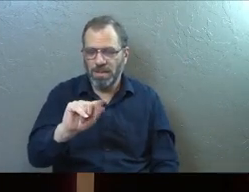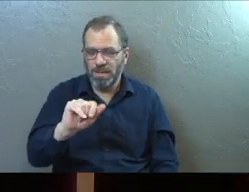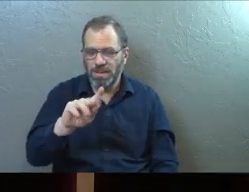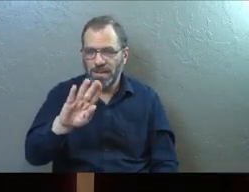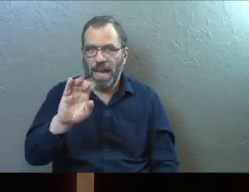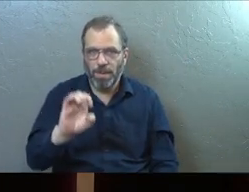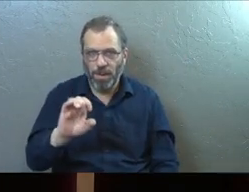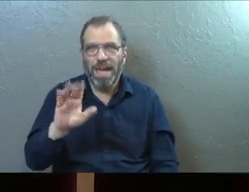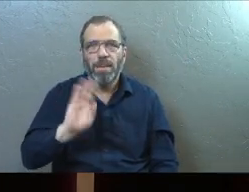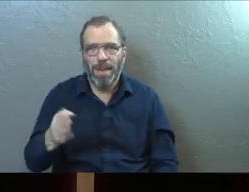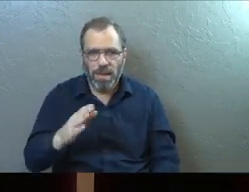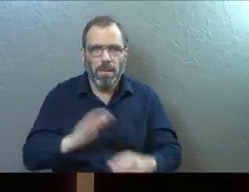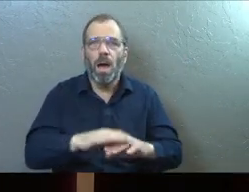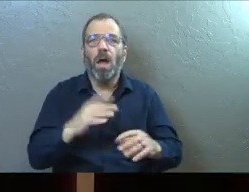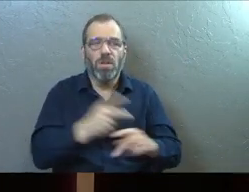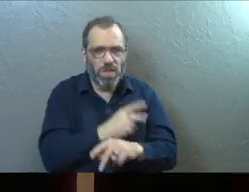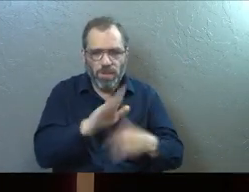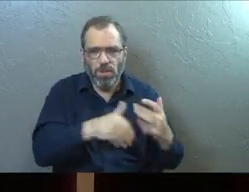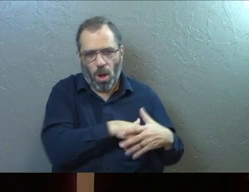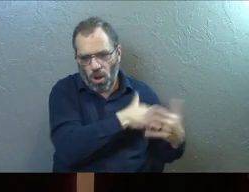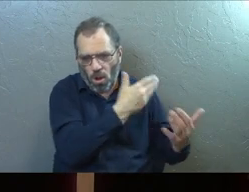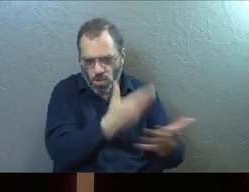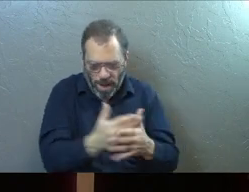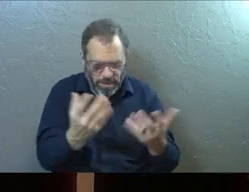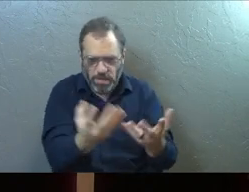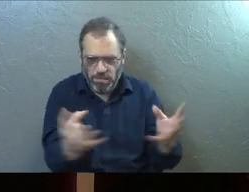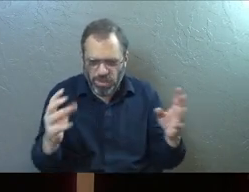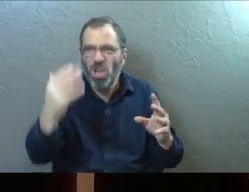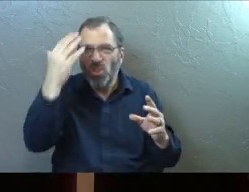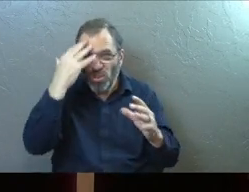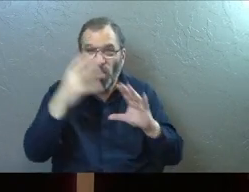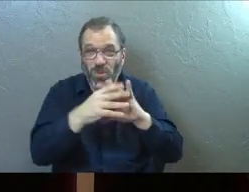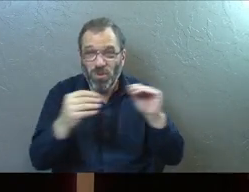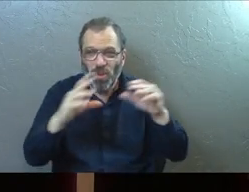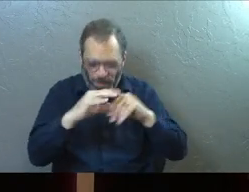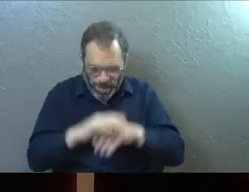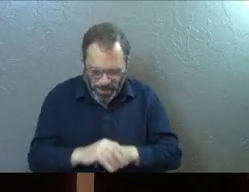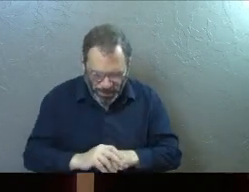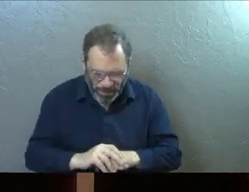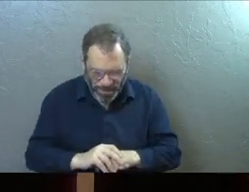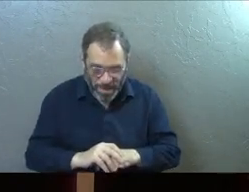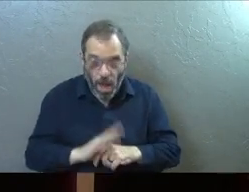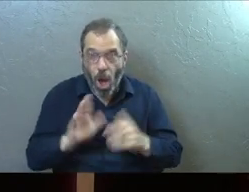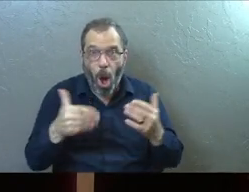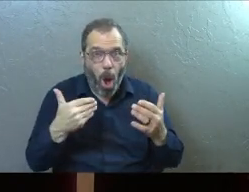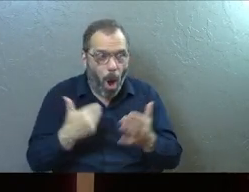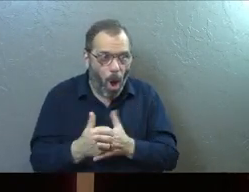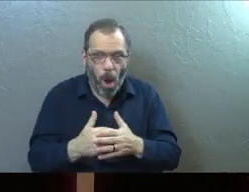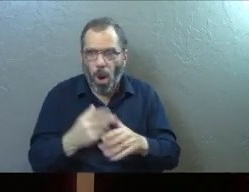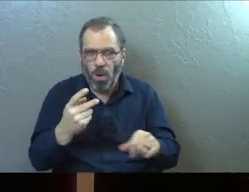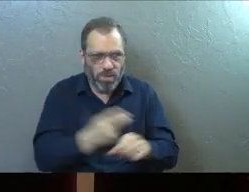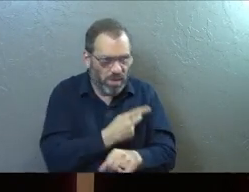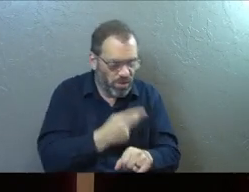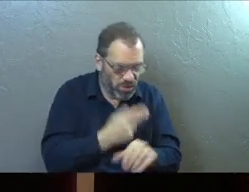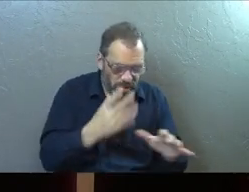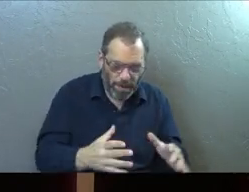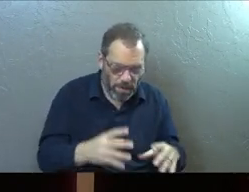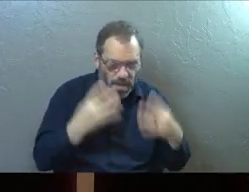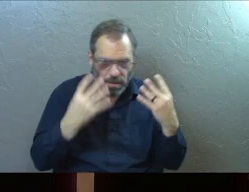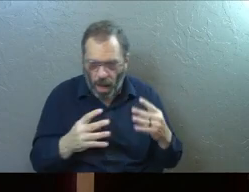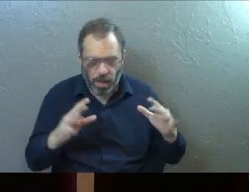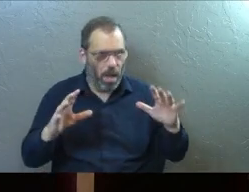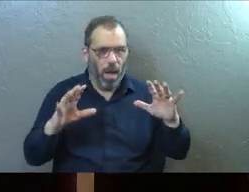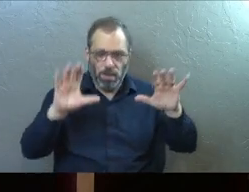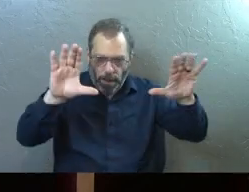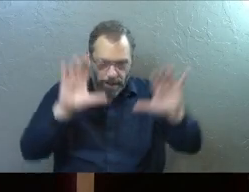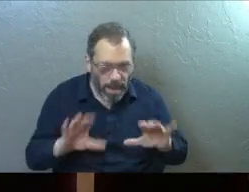They have the baby. The shepherds arrive. All of that stuff happens that we know from the Christmas story. And everybody, you know, all the shepherds are all freaking out that